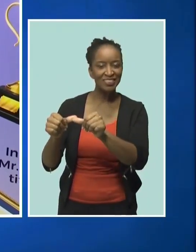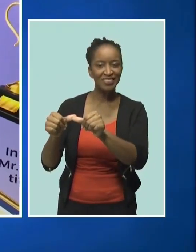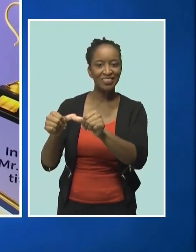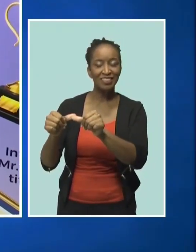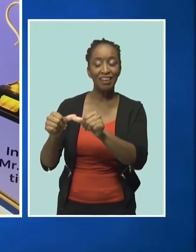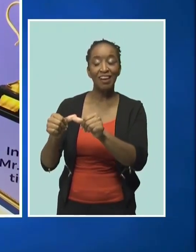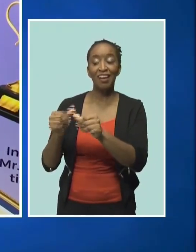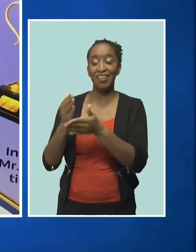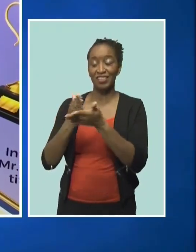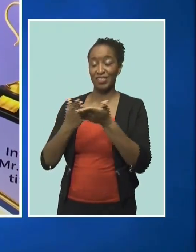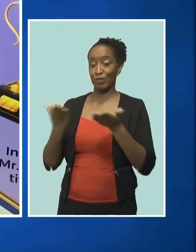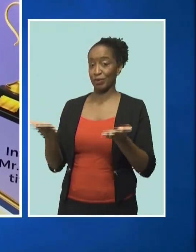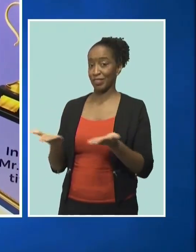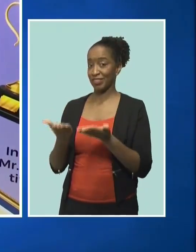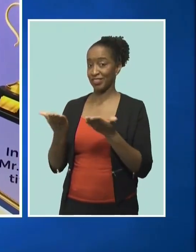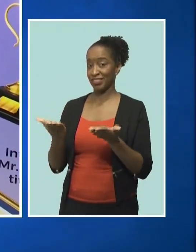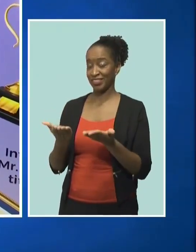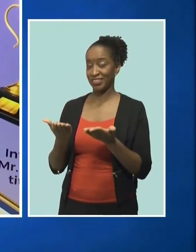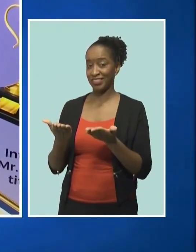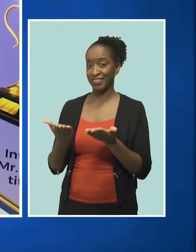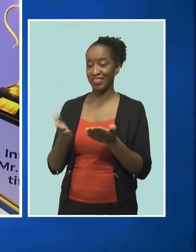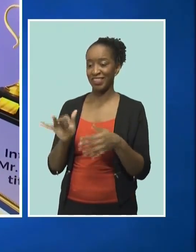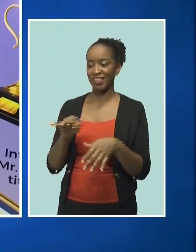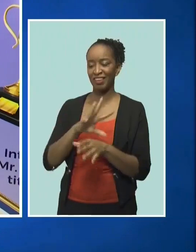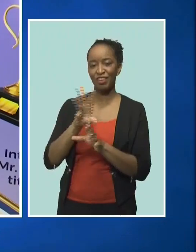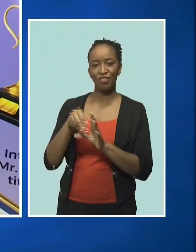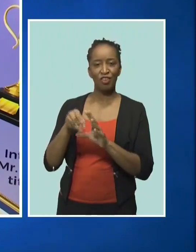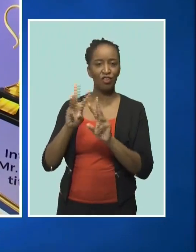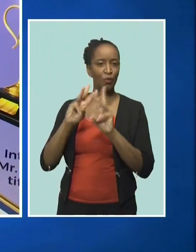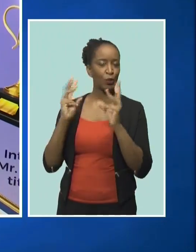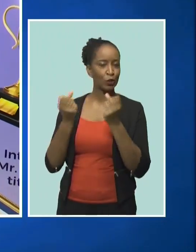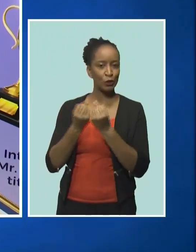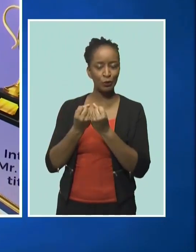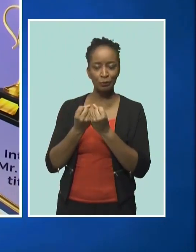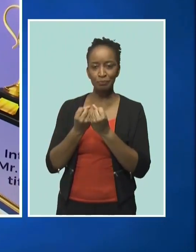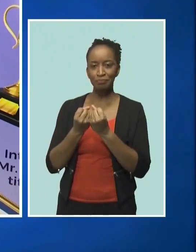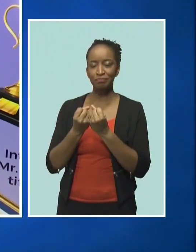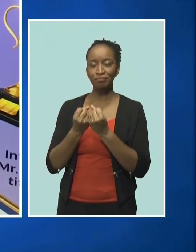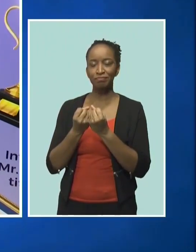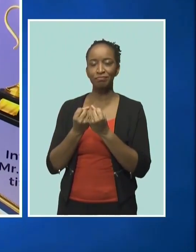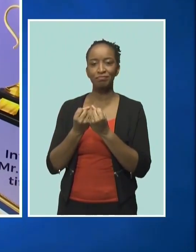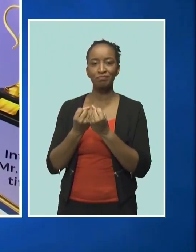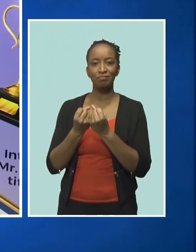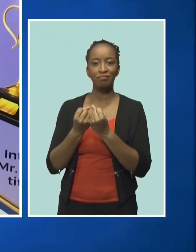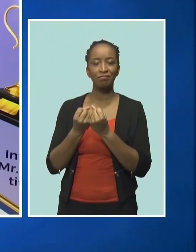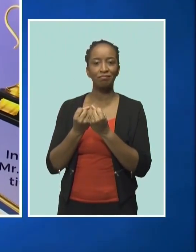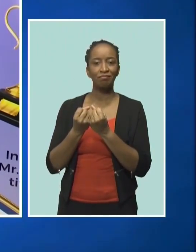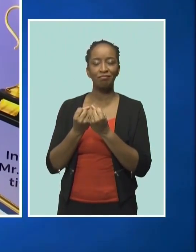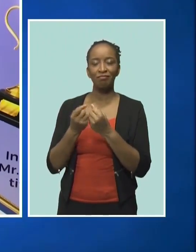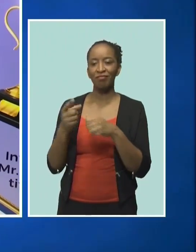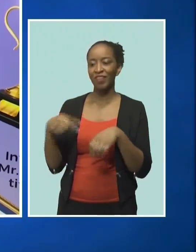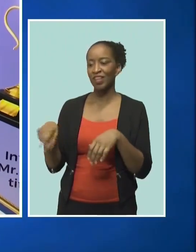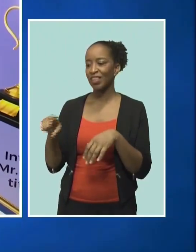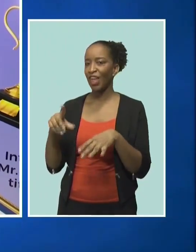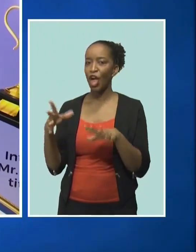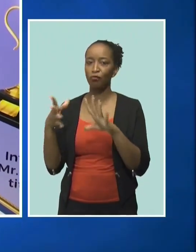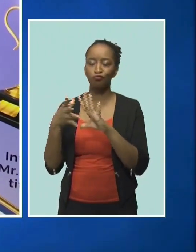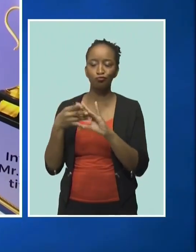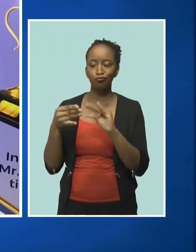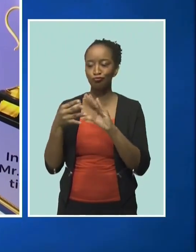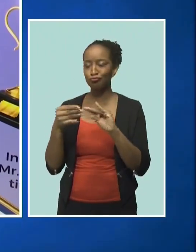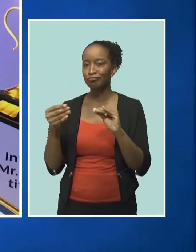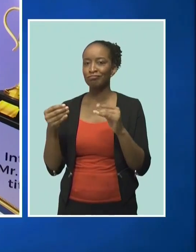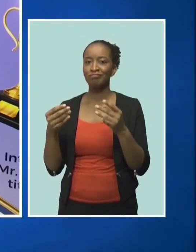here today, from the time they were involved in the workshop sessions, they spoke as if They were so glad that they had an opportunity to learn